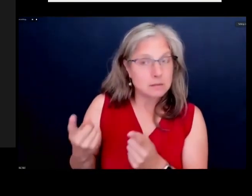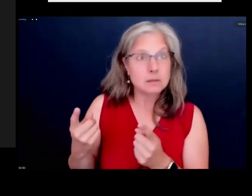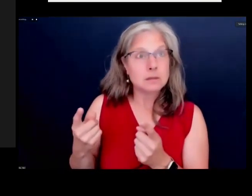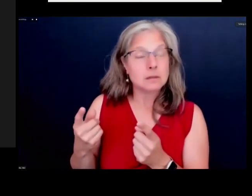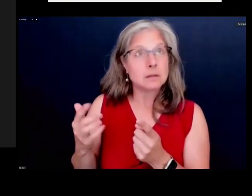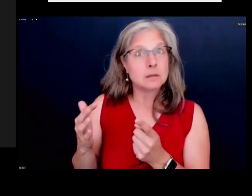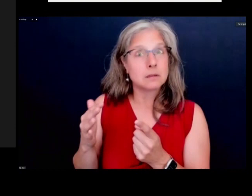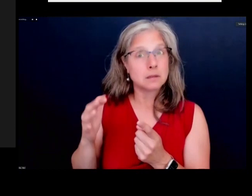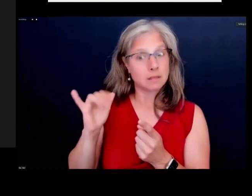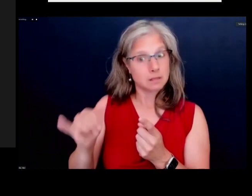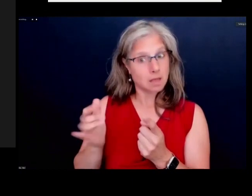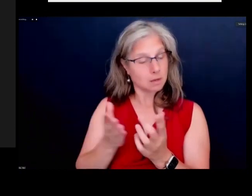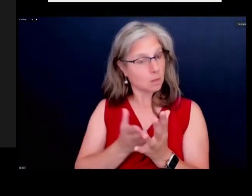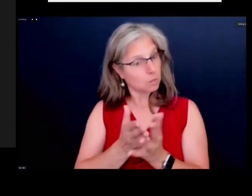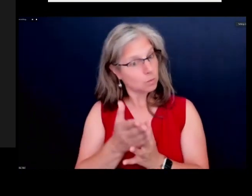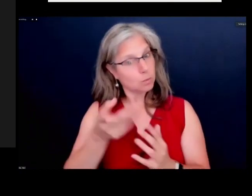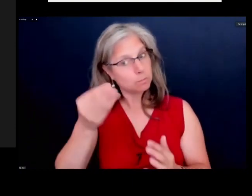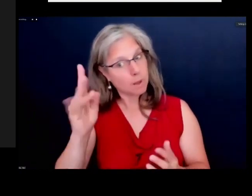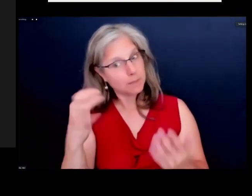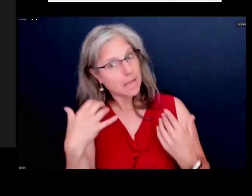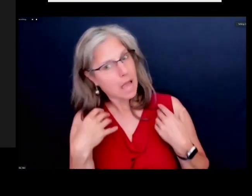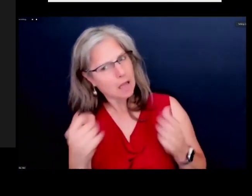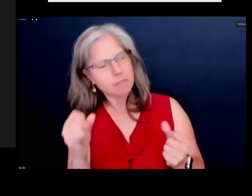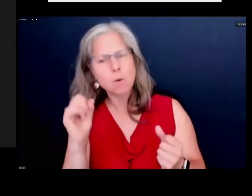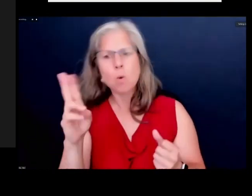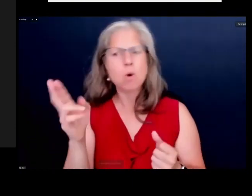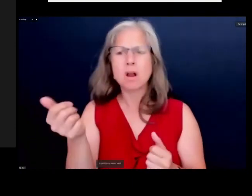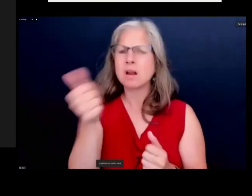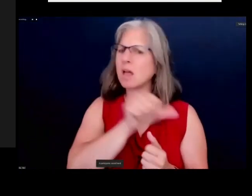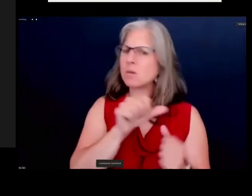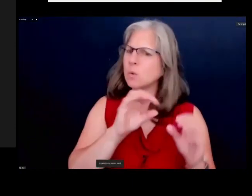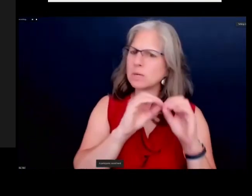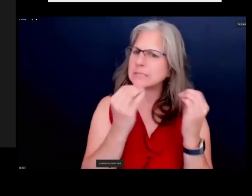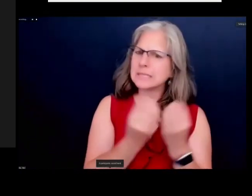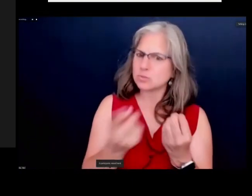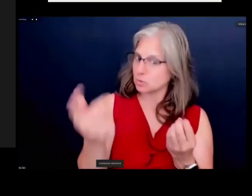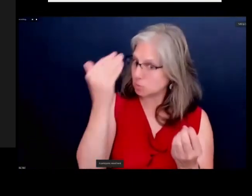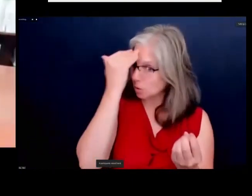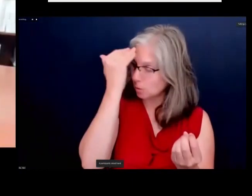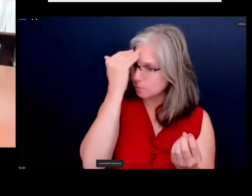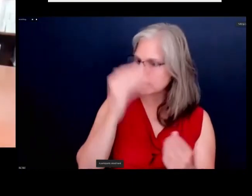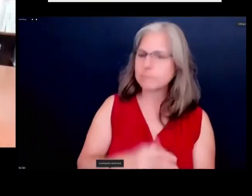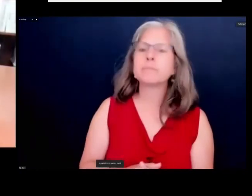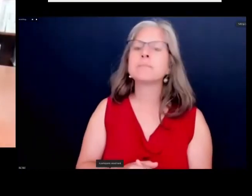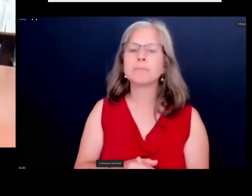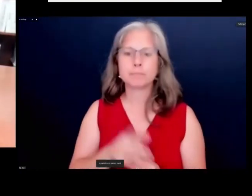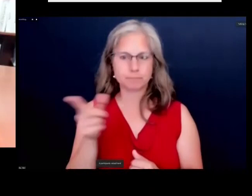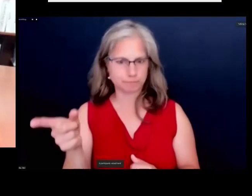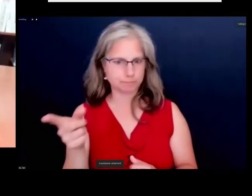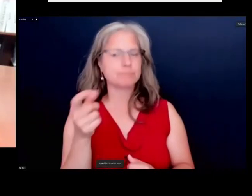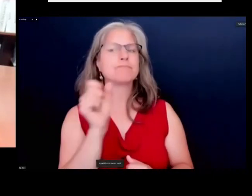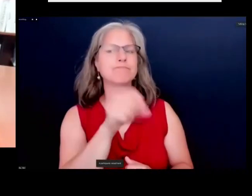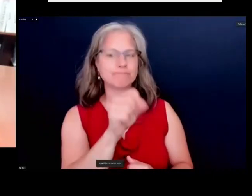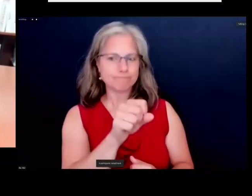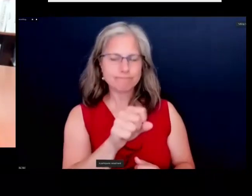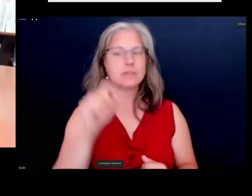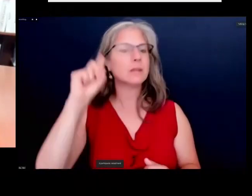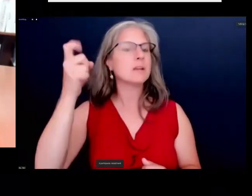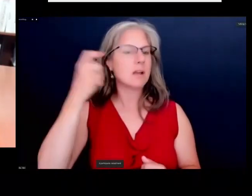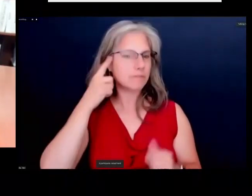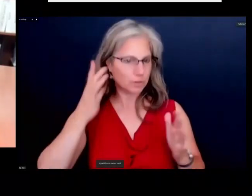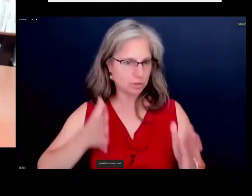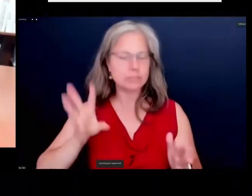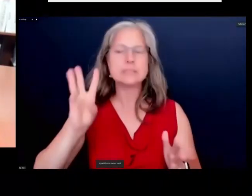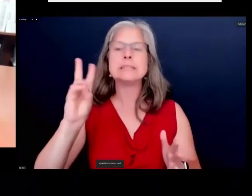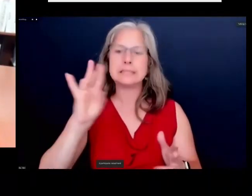far? Would that be done through public health or another organization? Do you know? Yes, so